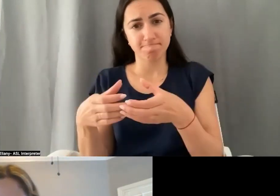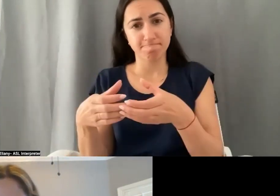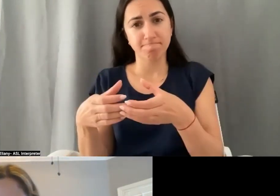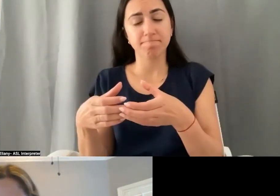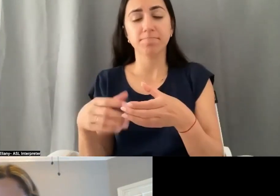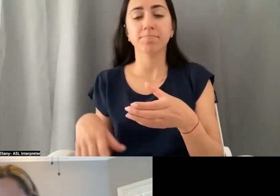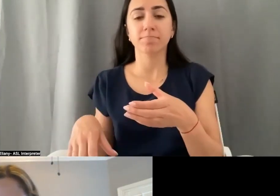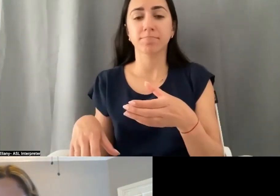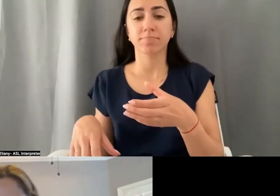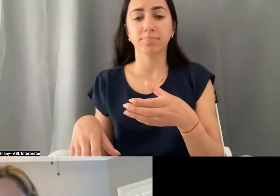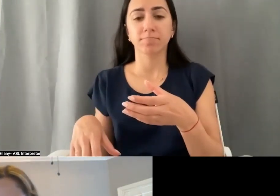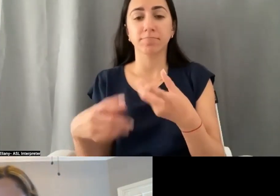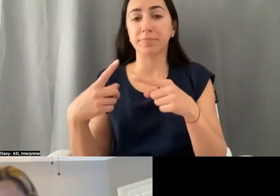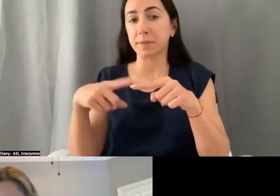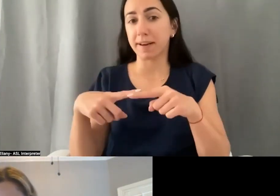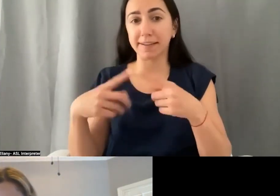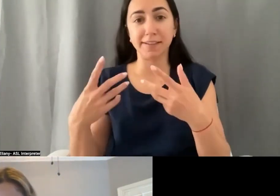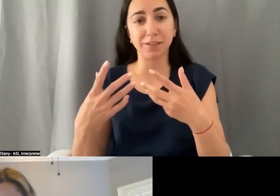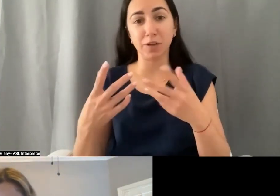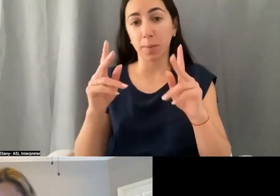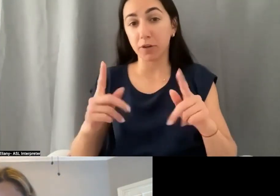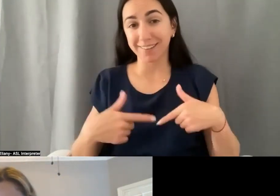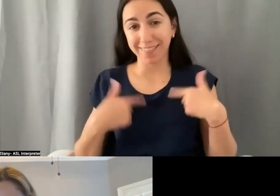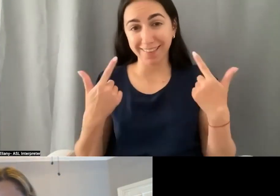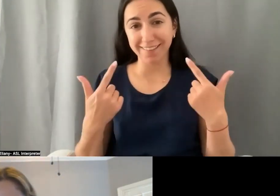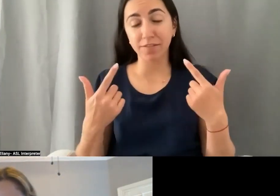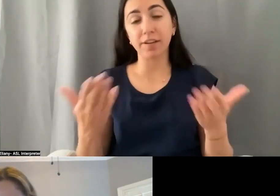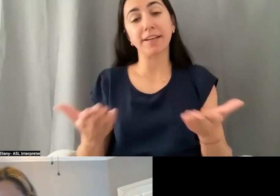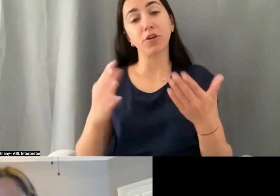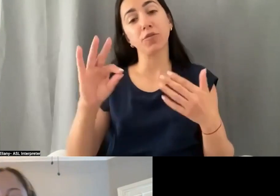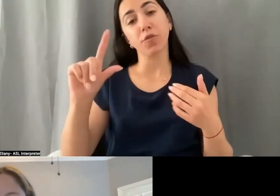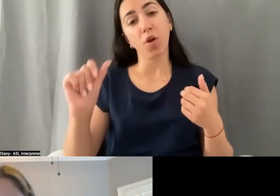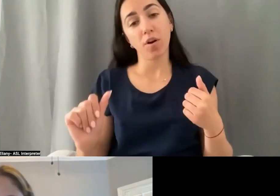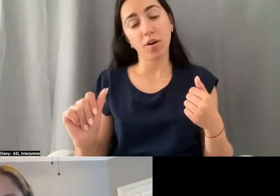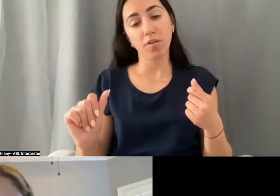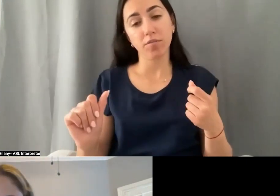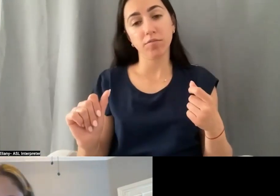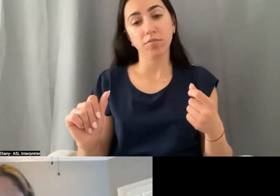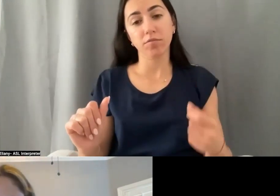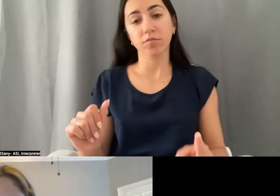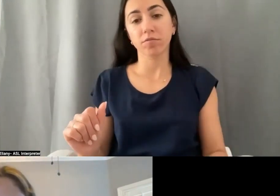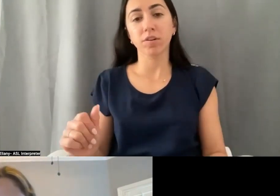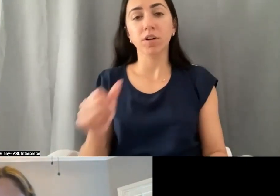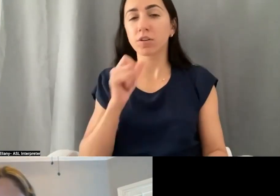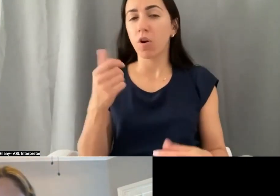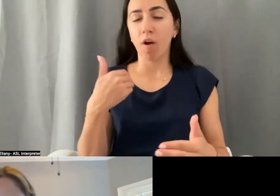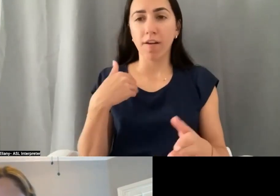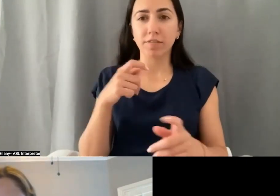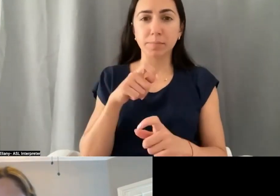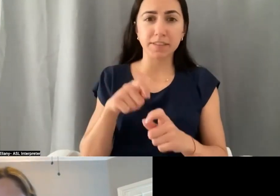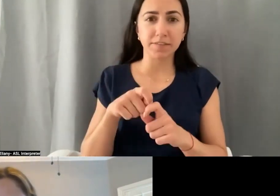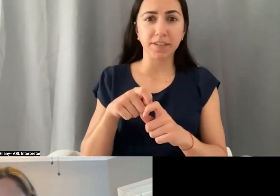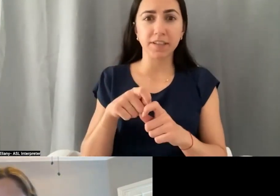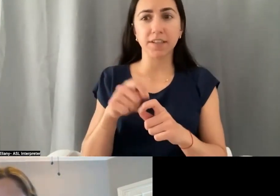together. And depending on where the individual is, here in Florida, we don't have a specialty for